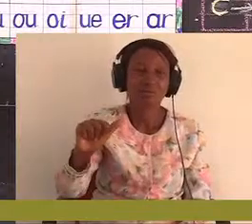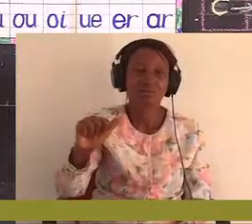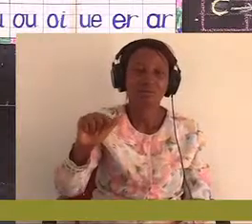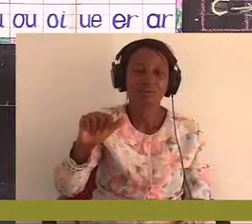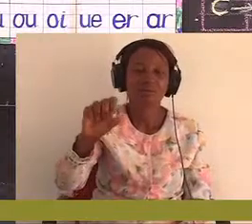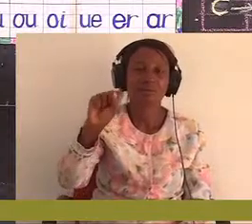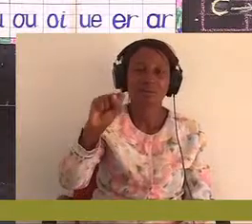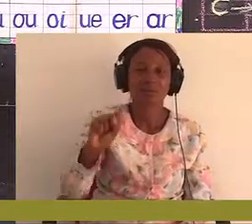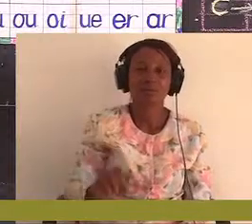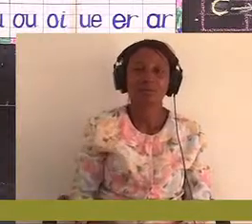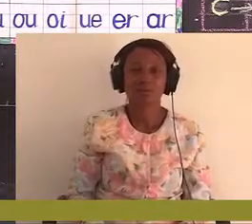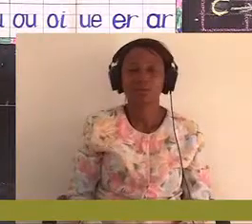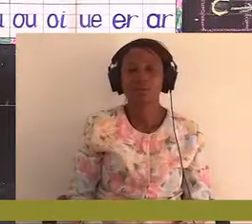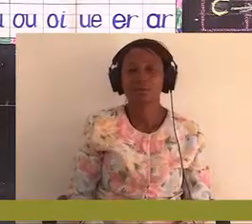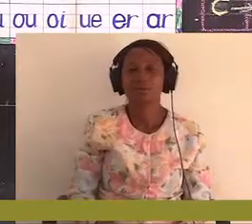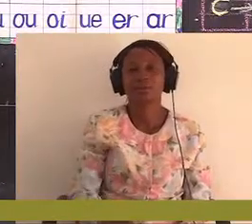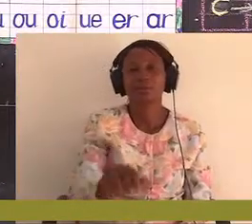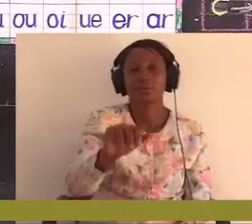Gas.